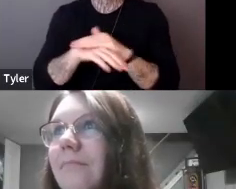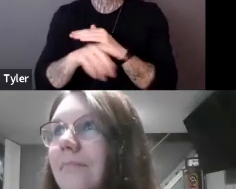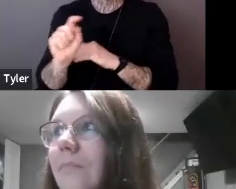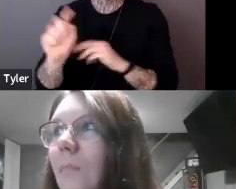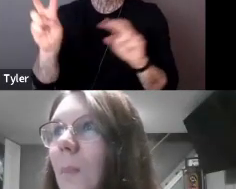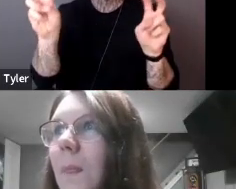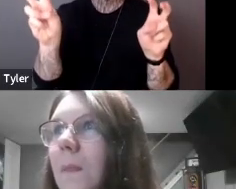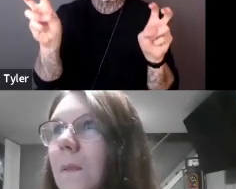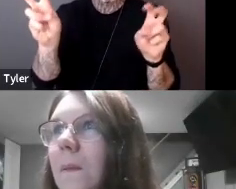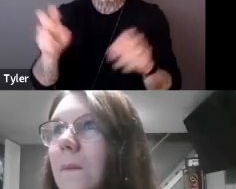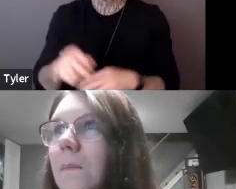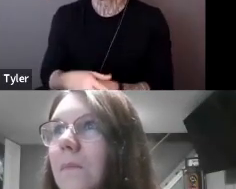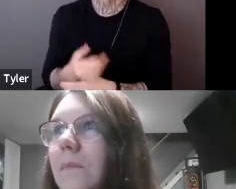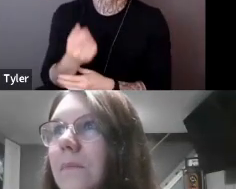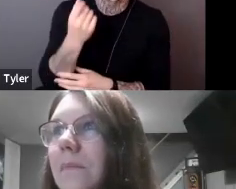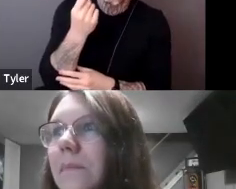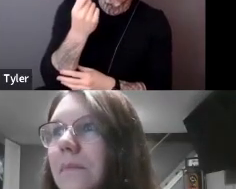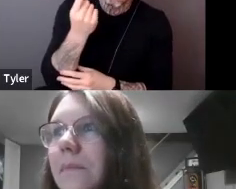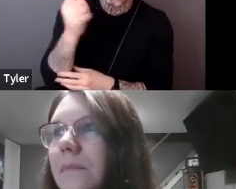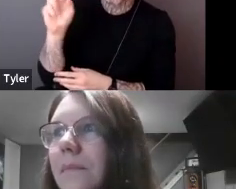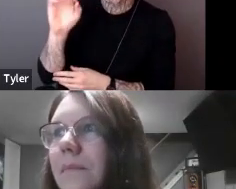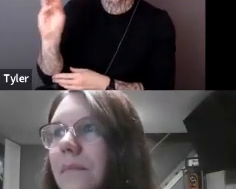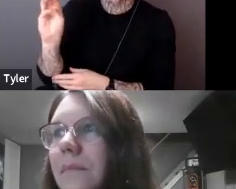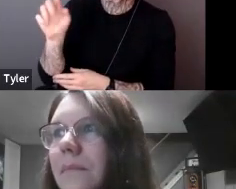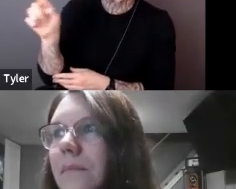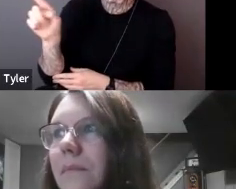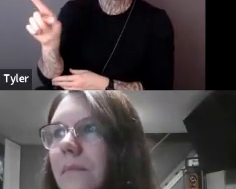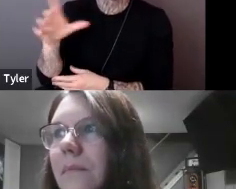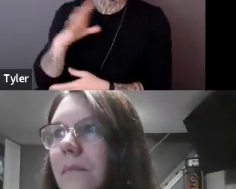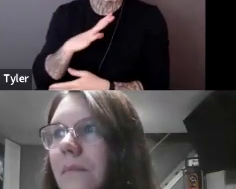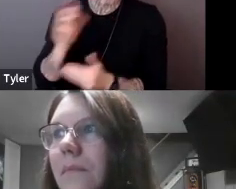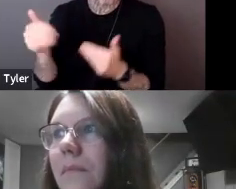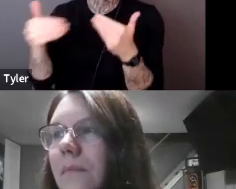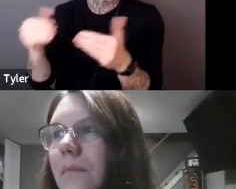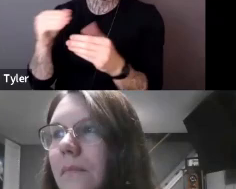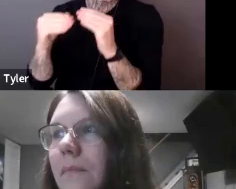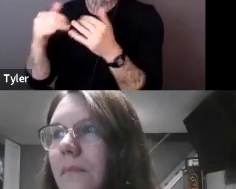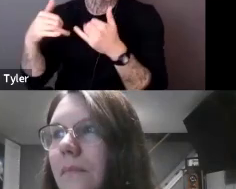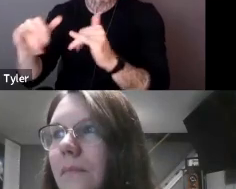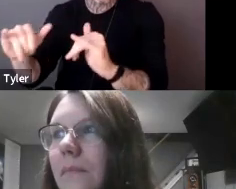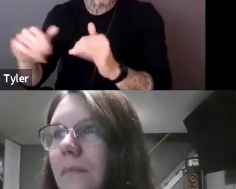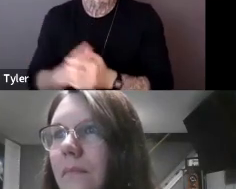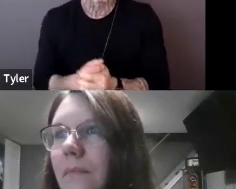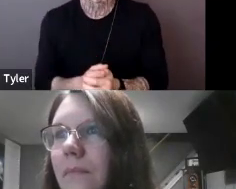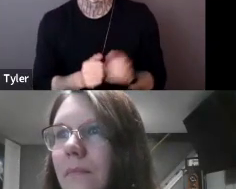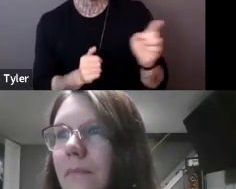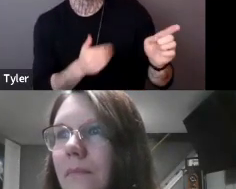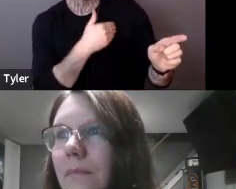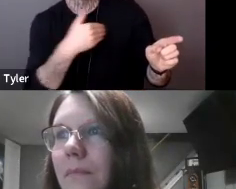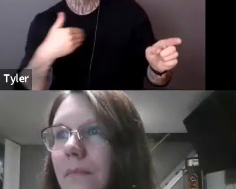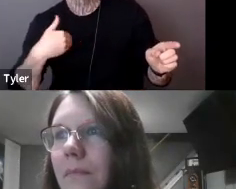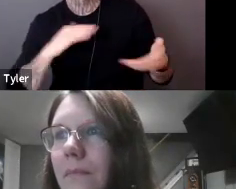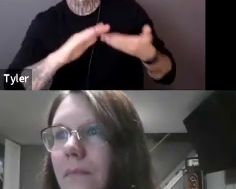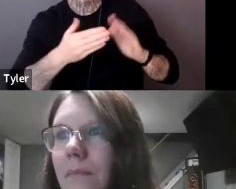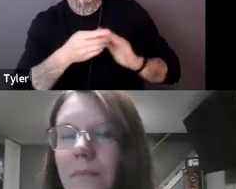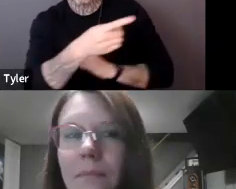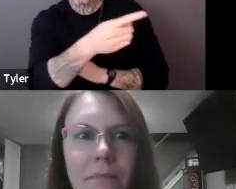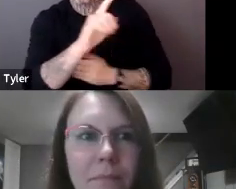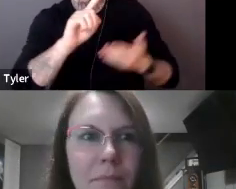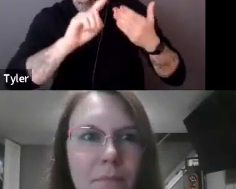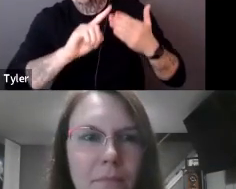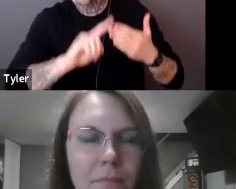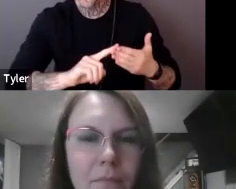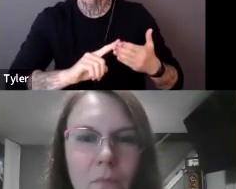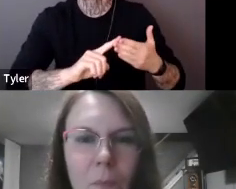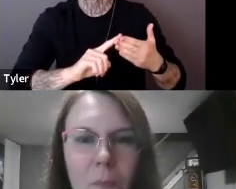takes me back is, where is the level of knowledge at the inspection level? Not only provincially,